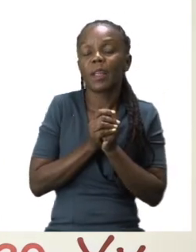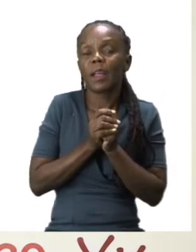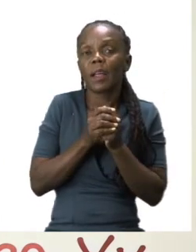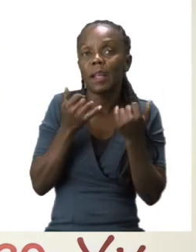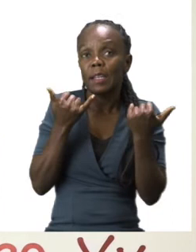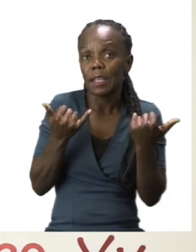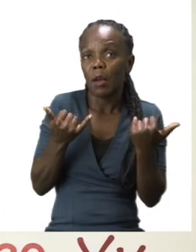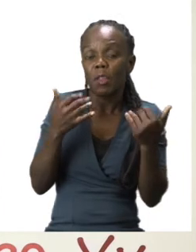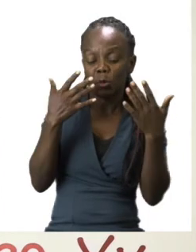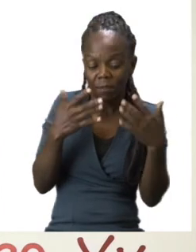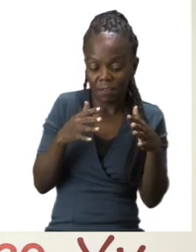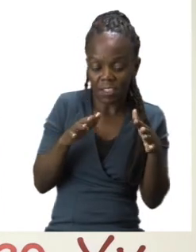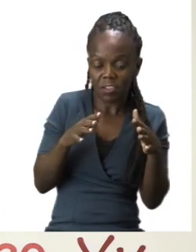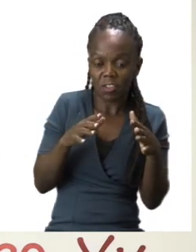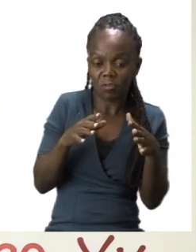sanitize.